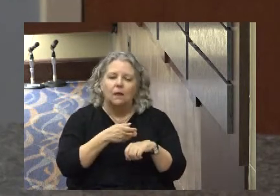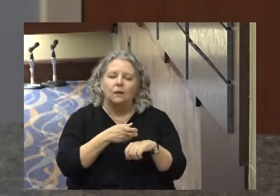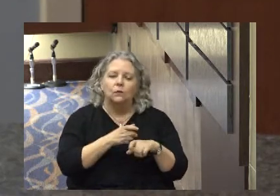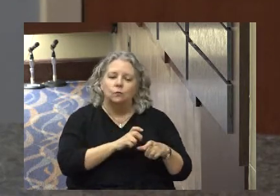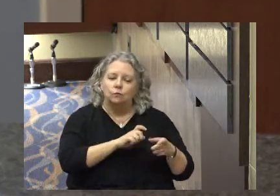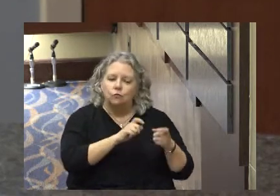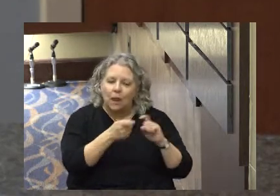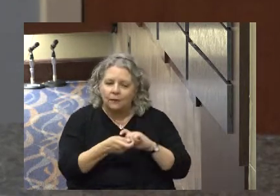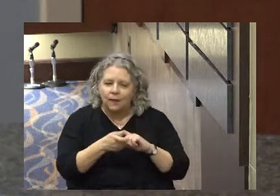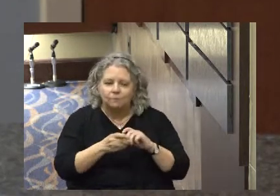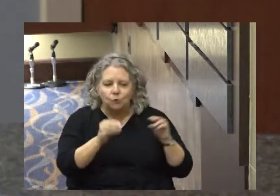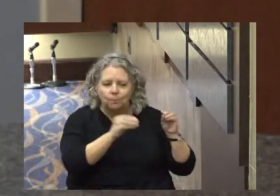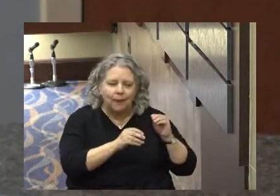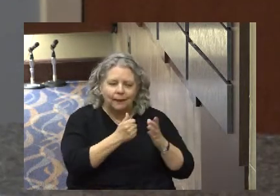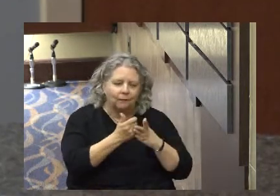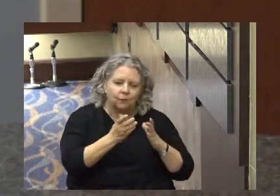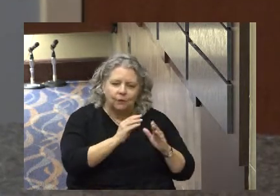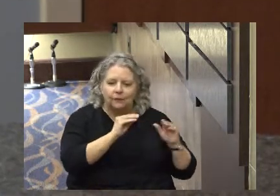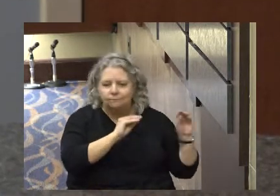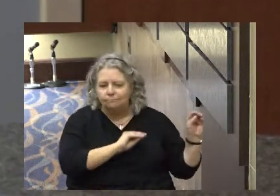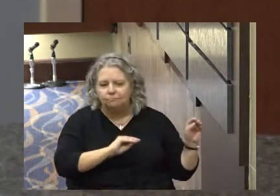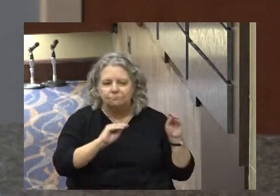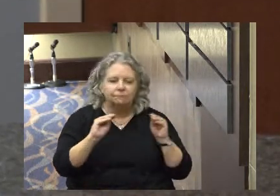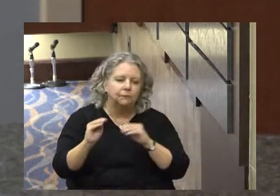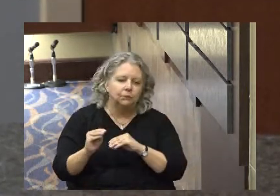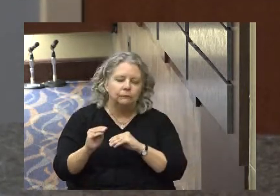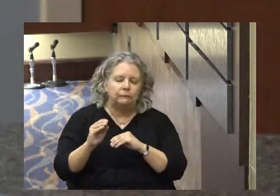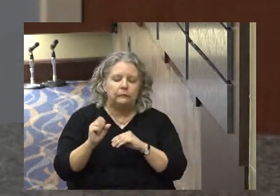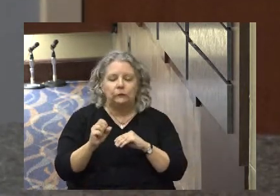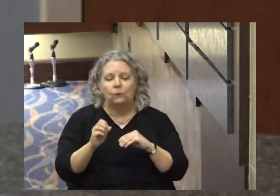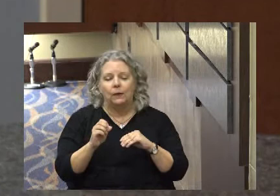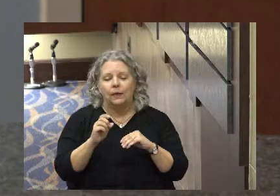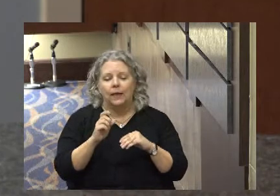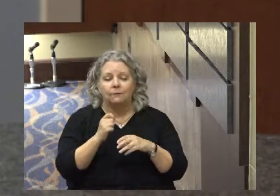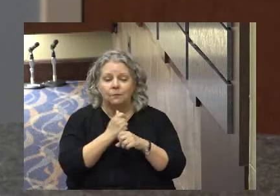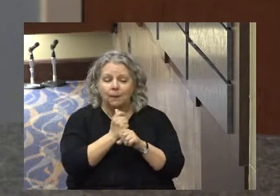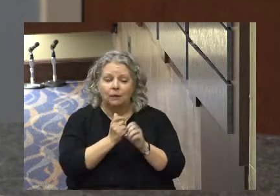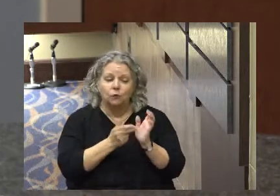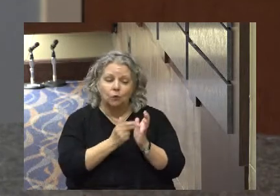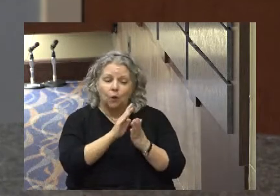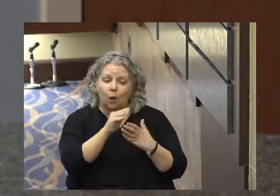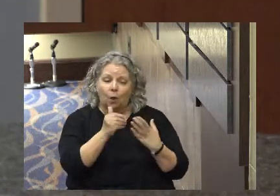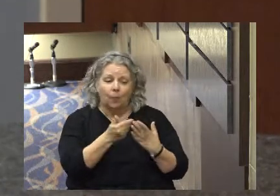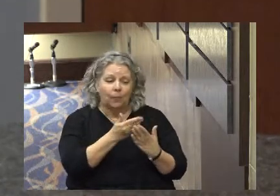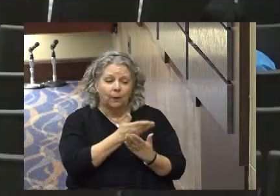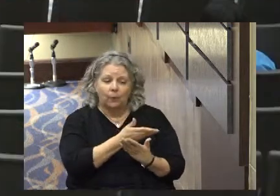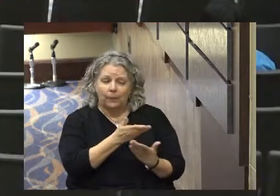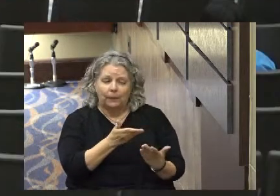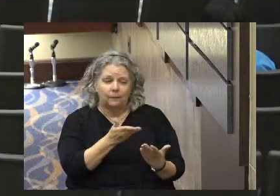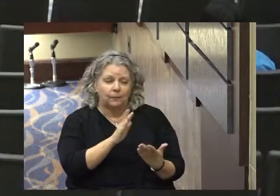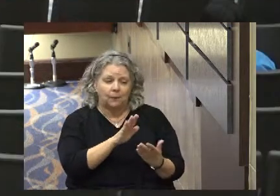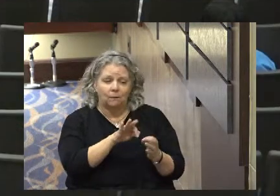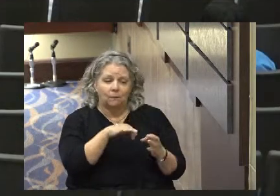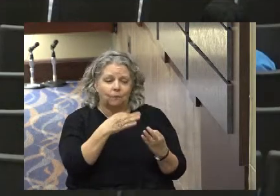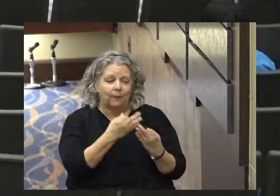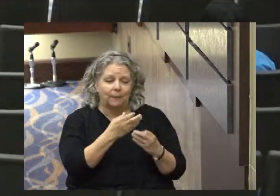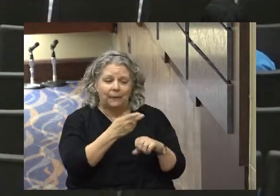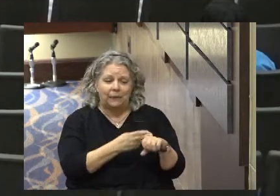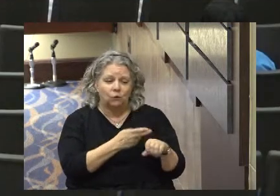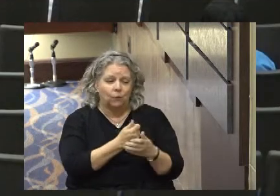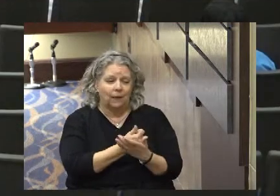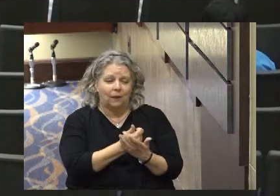it. They wanted to make sure that their personal items, their family history, that all of that was